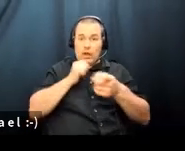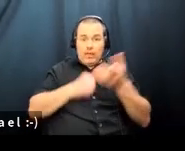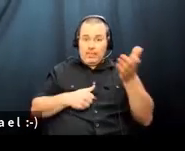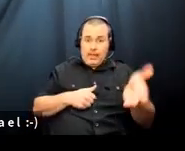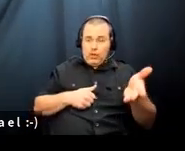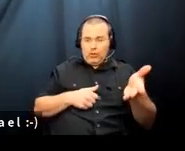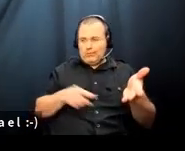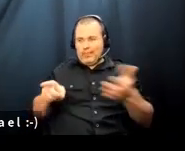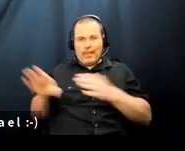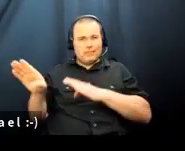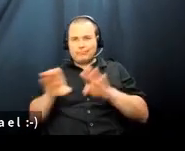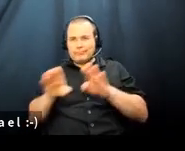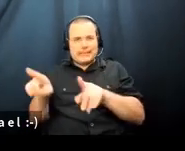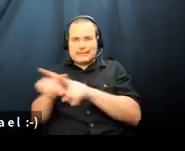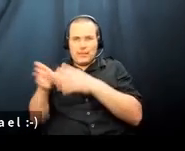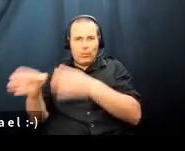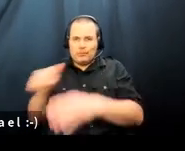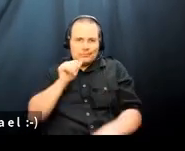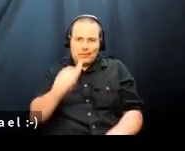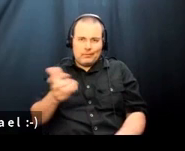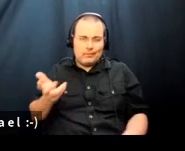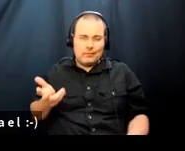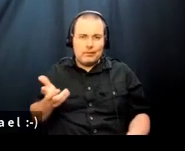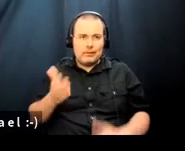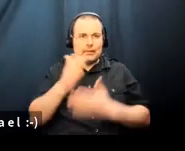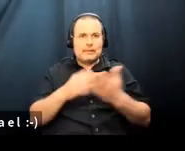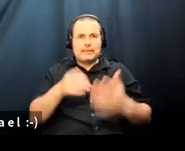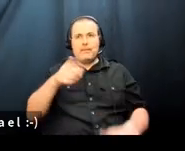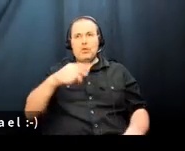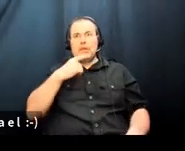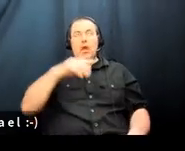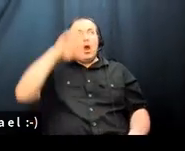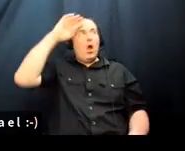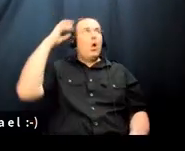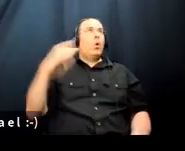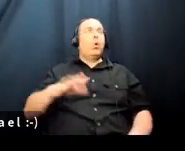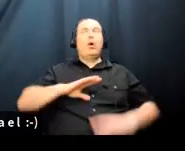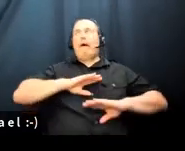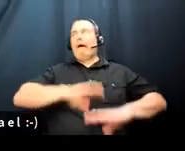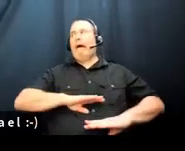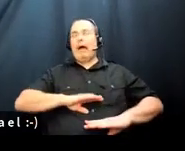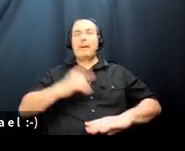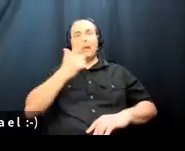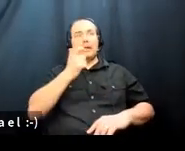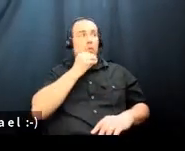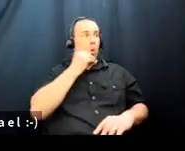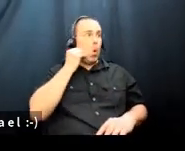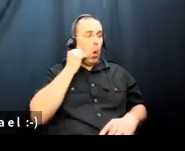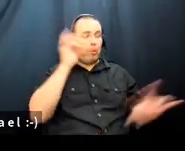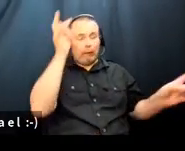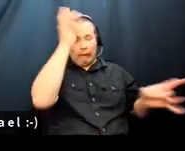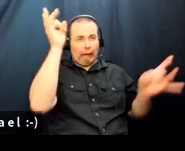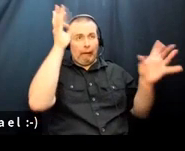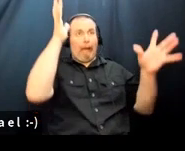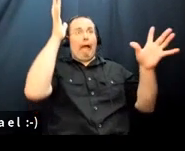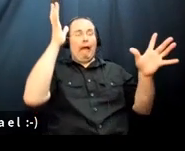the same. And some of you are going, whew, thank God for that, because they're terrors at home. And